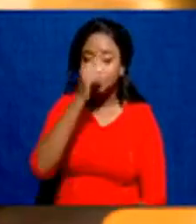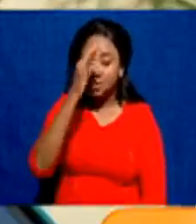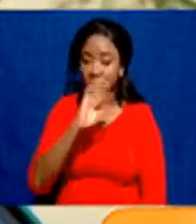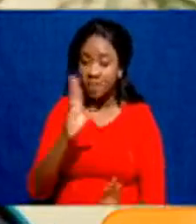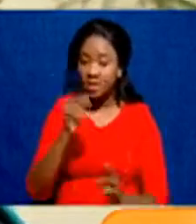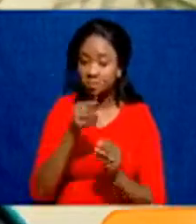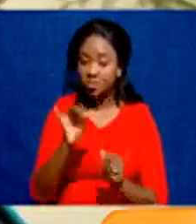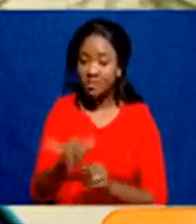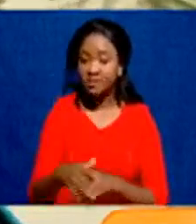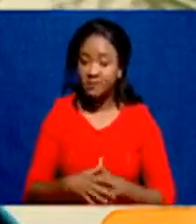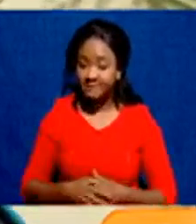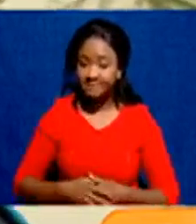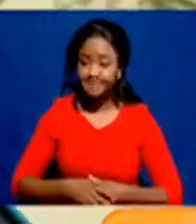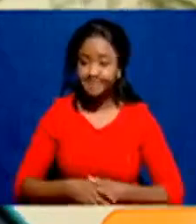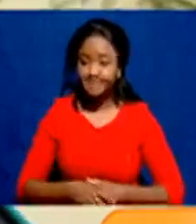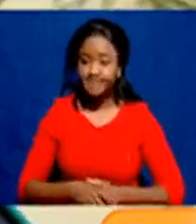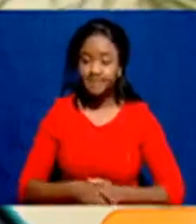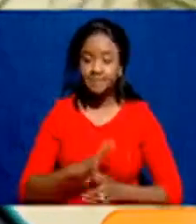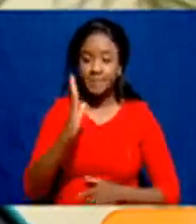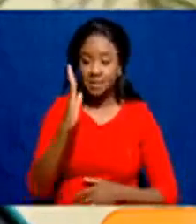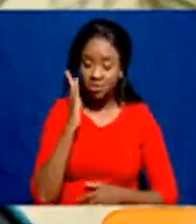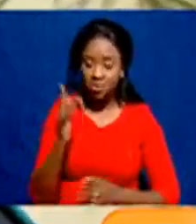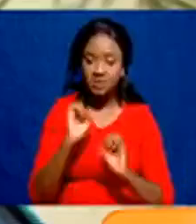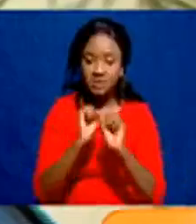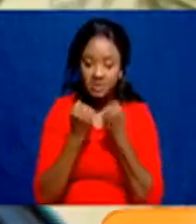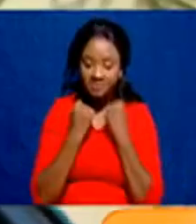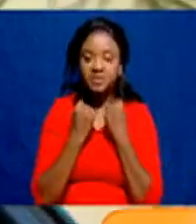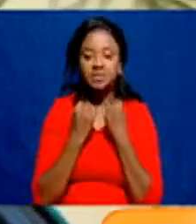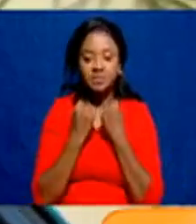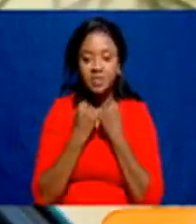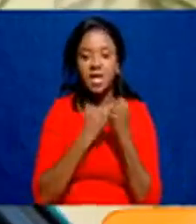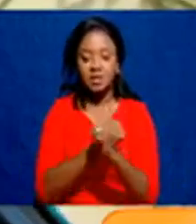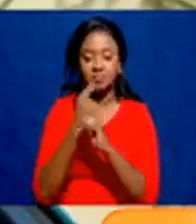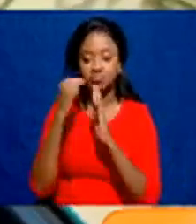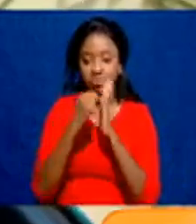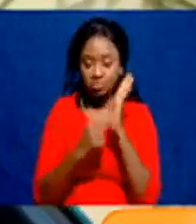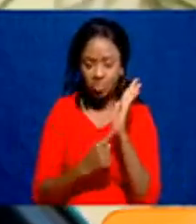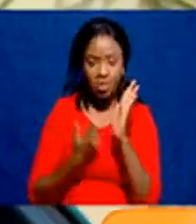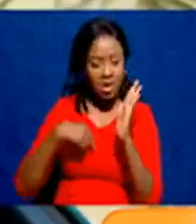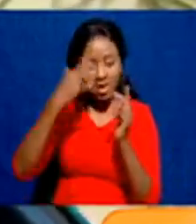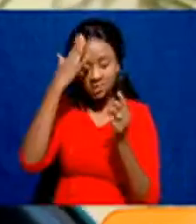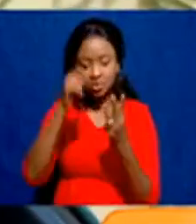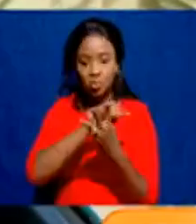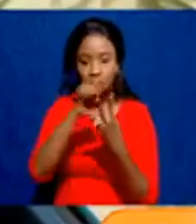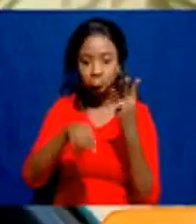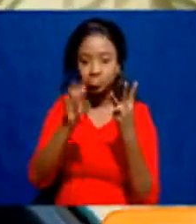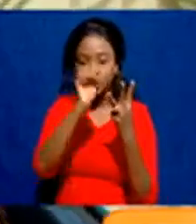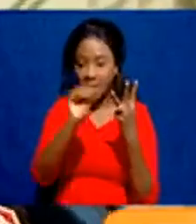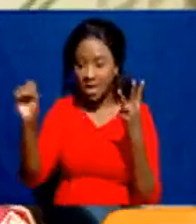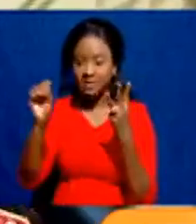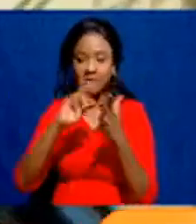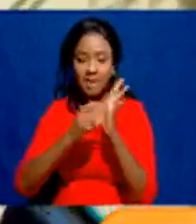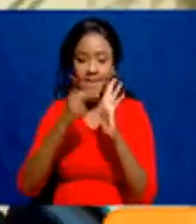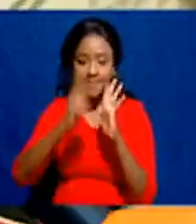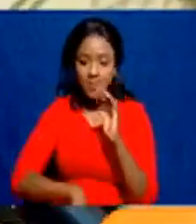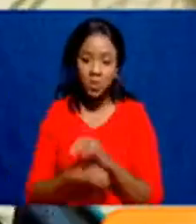that? The safety, safeguards and security. We know what that means to a nuclear power program. We know that in